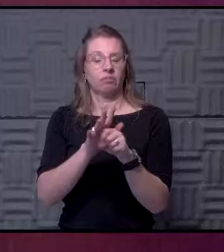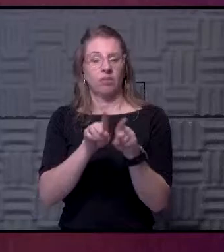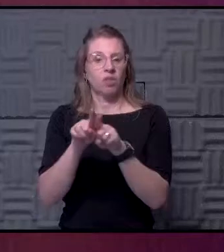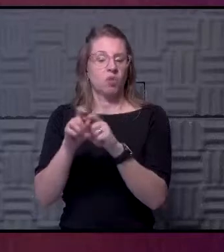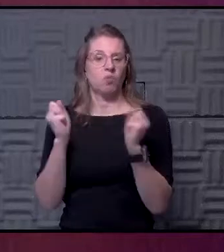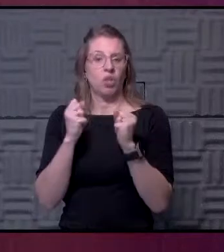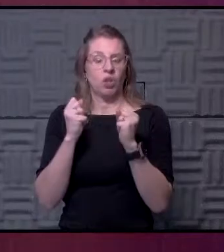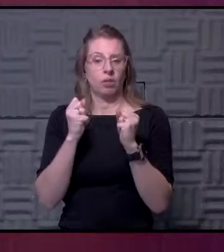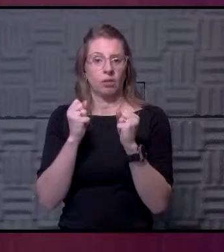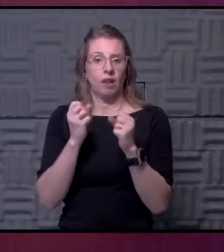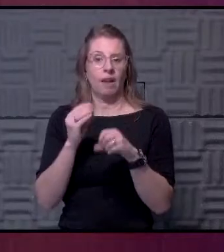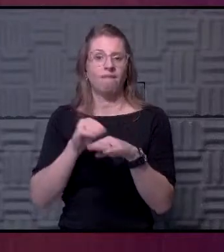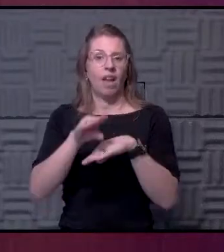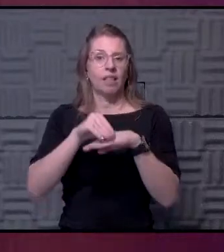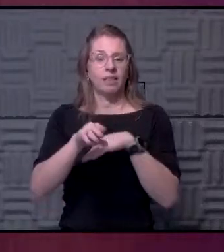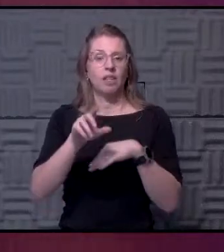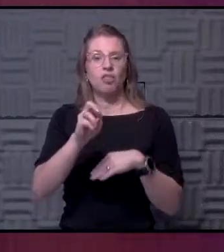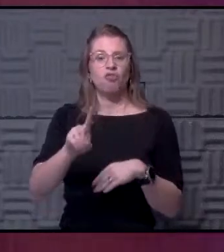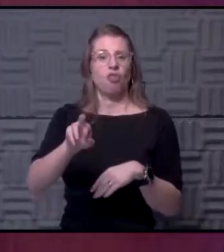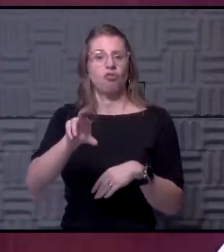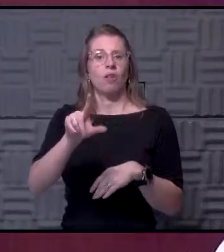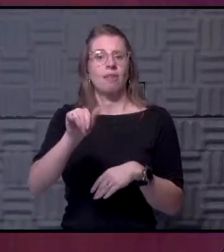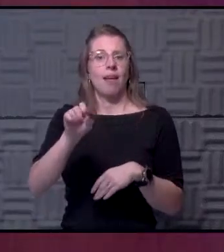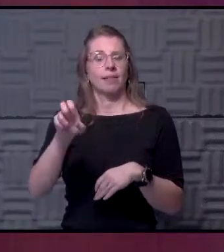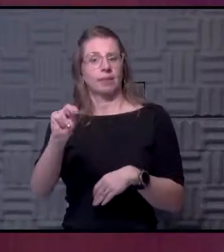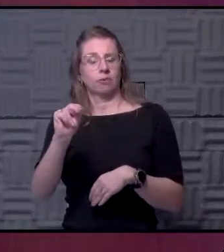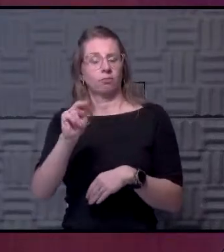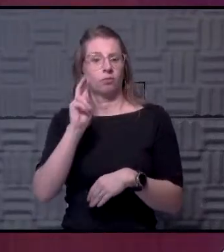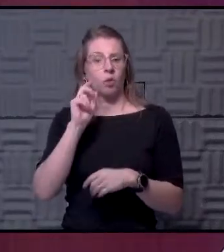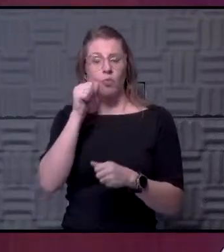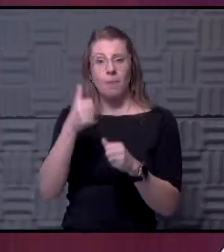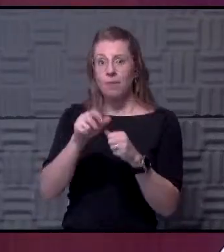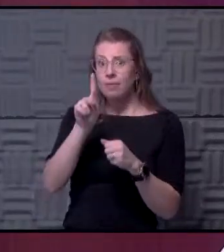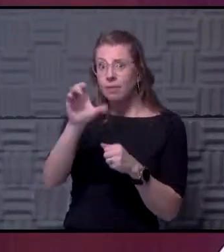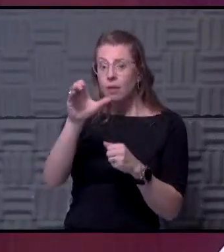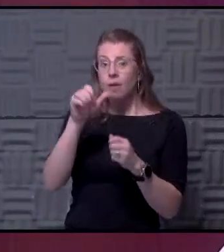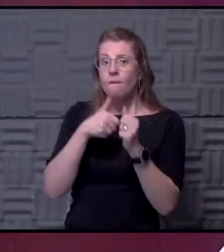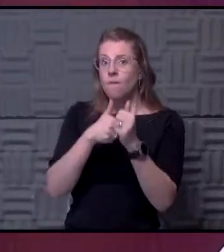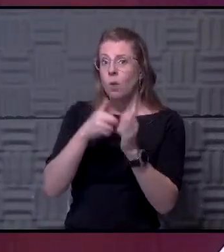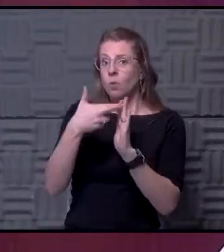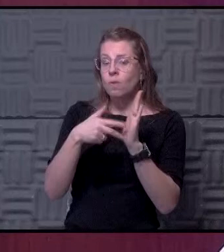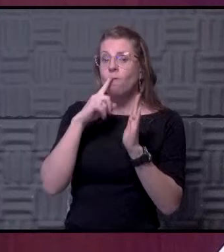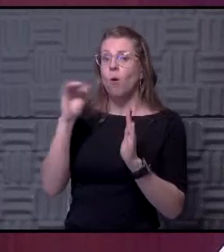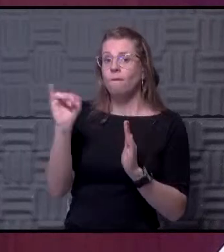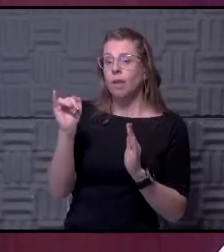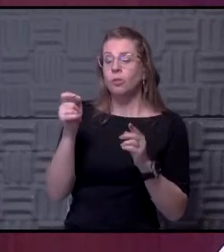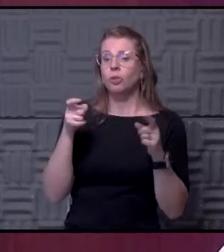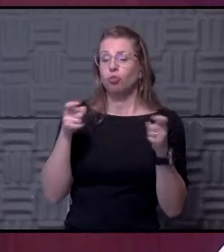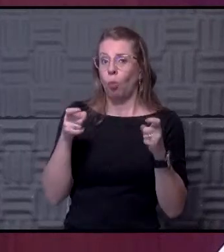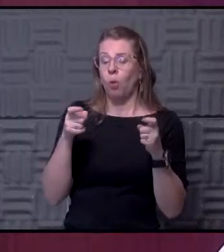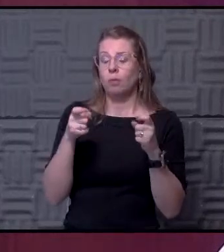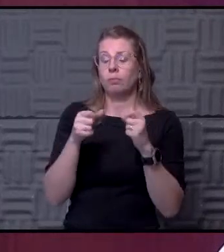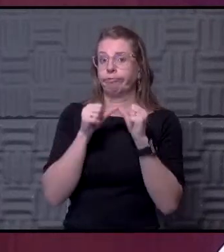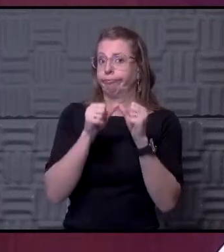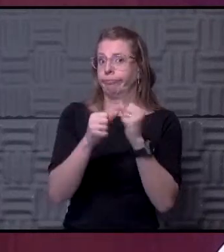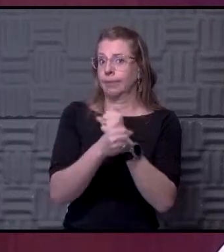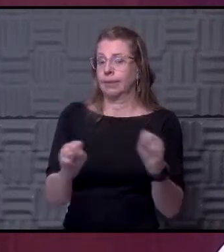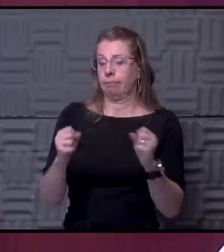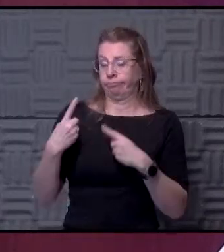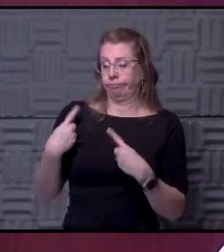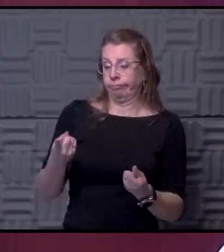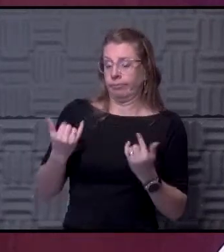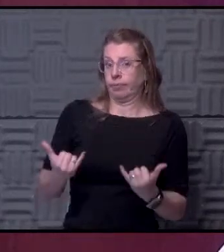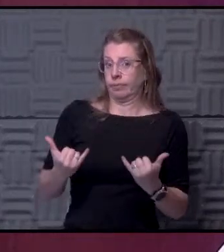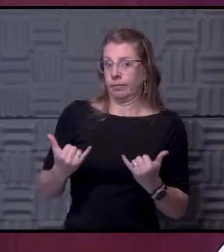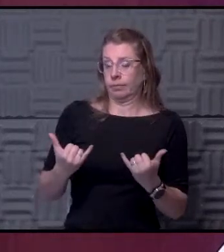work for people of all ages. Remember, Kansas City, follow the rules of infection control. They've gotten you and they've kept you safe up until